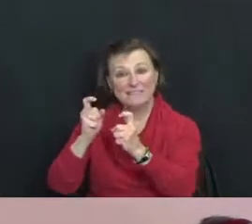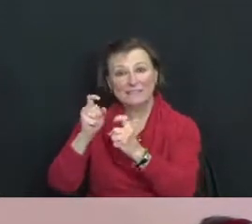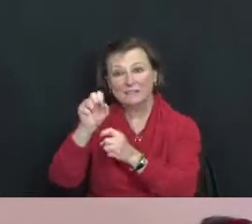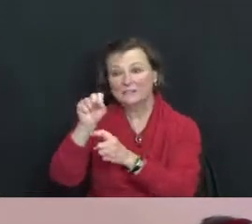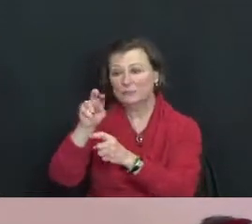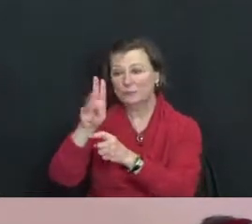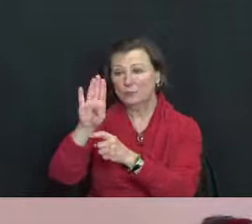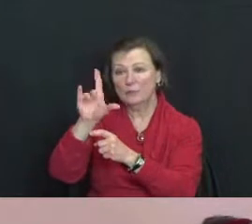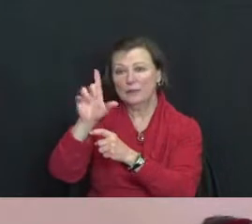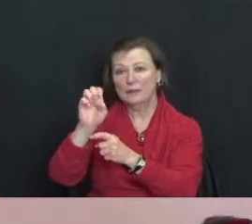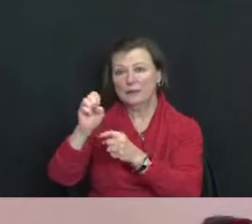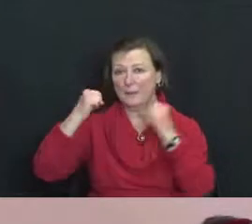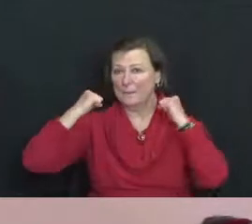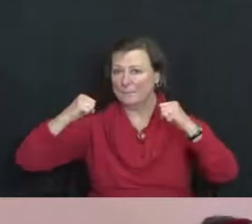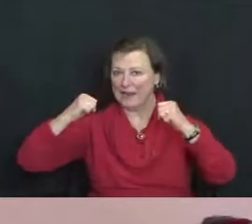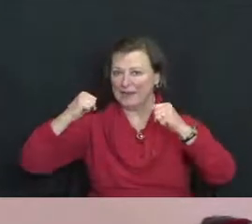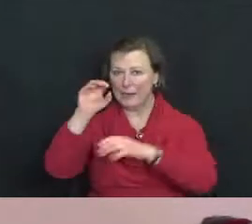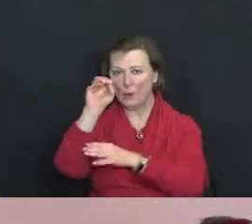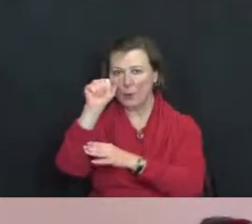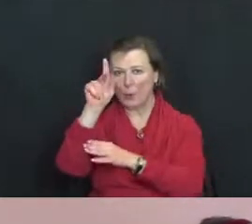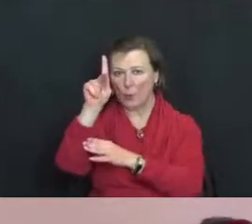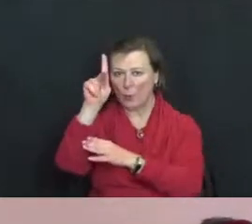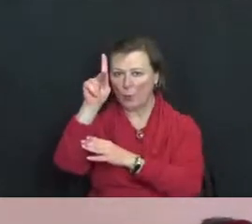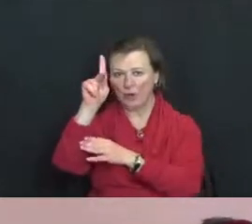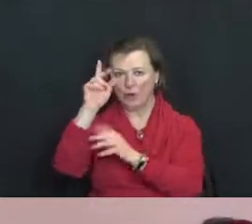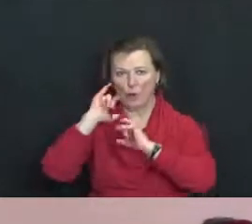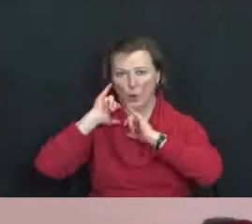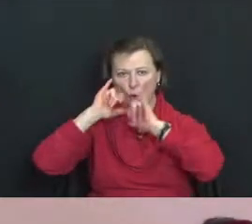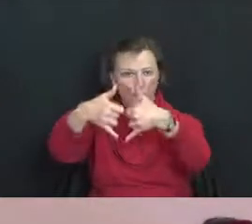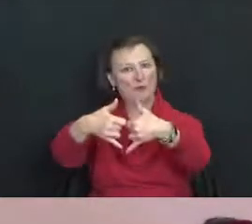Struble Mighty Oak Award.